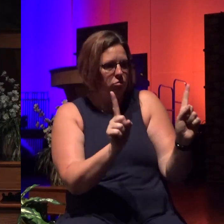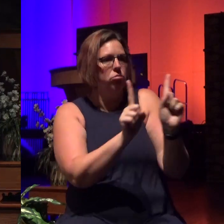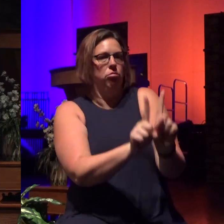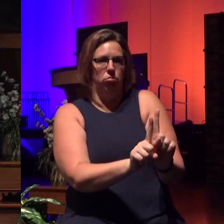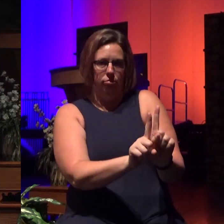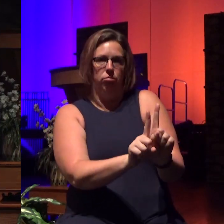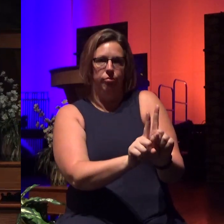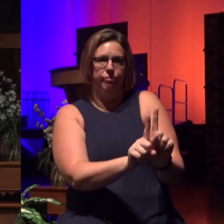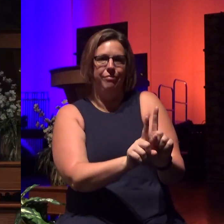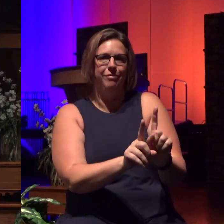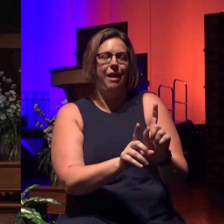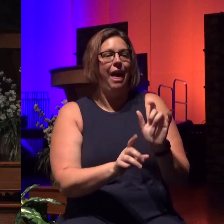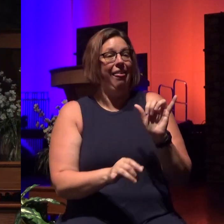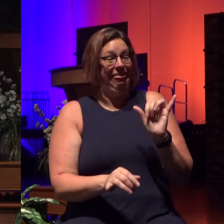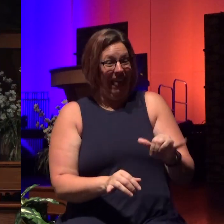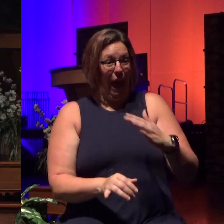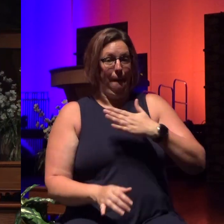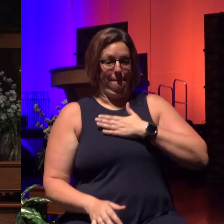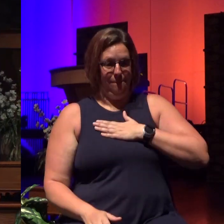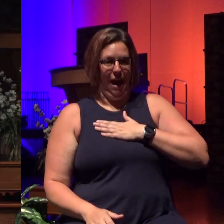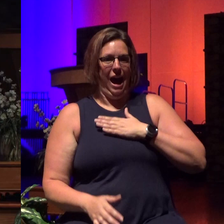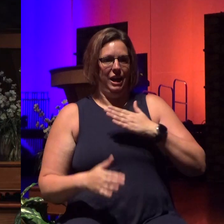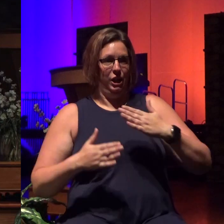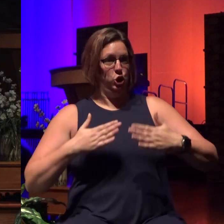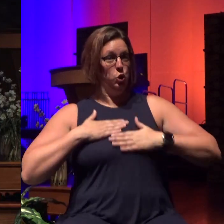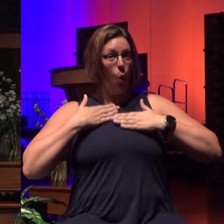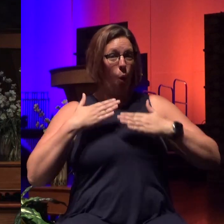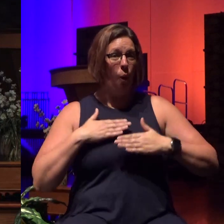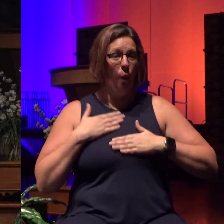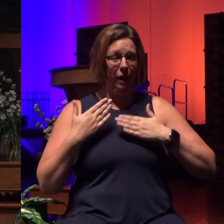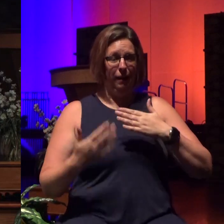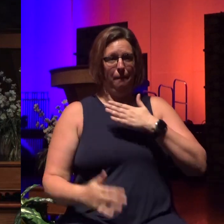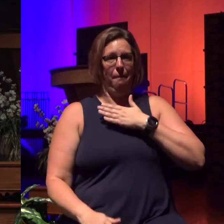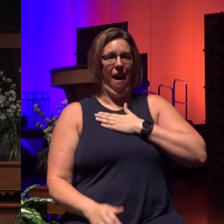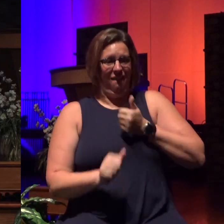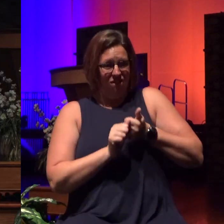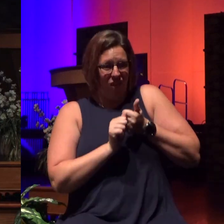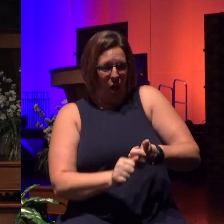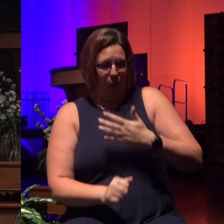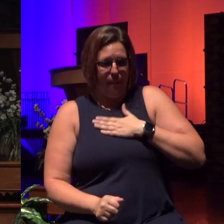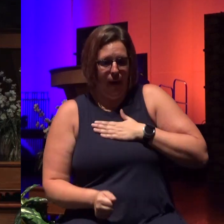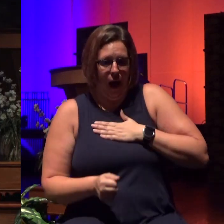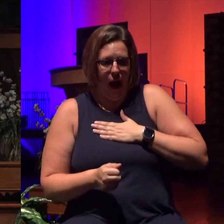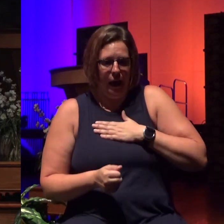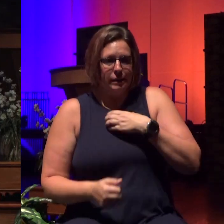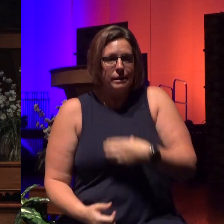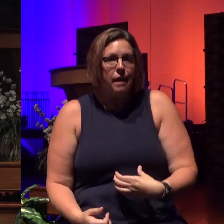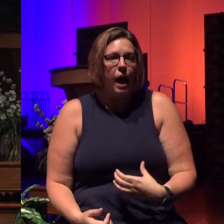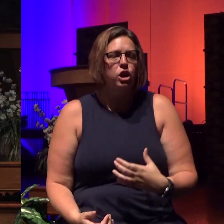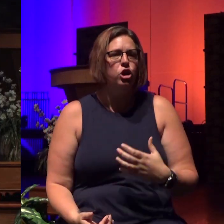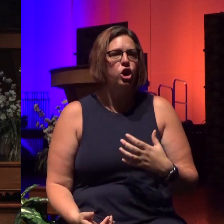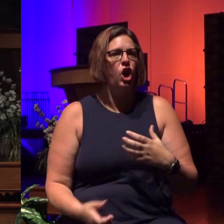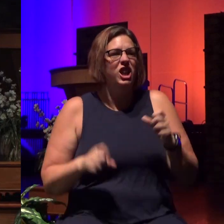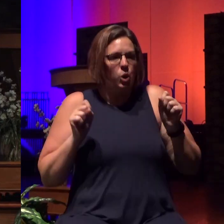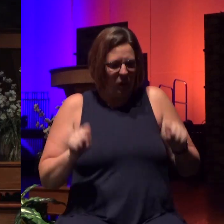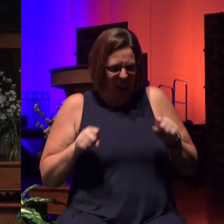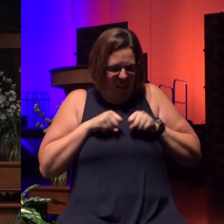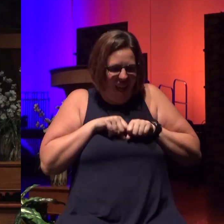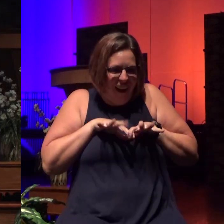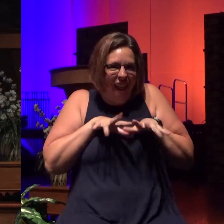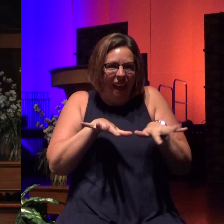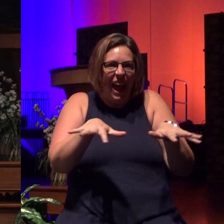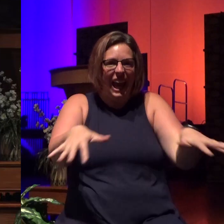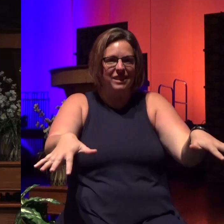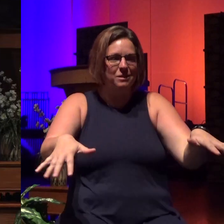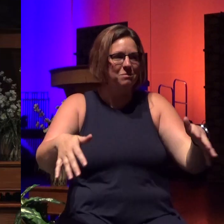authentic self, follow my dreams and my desires, to be present, is palpable in my heart, in my